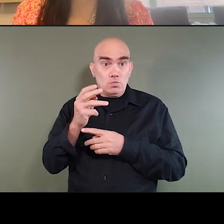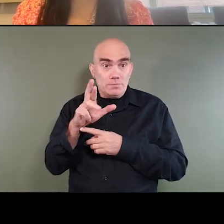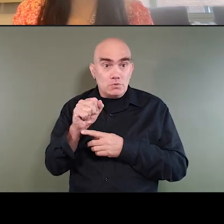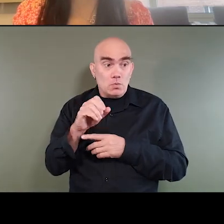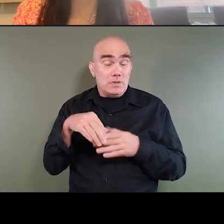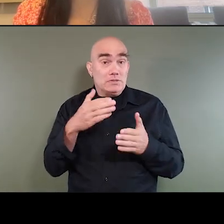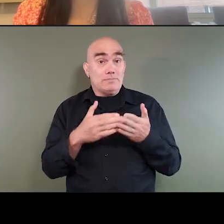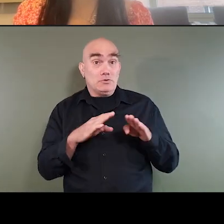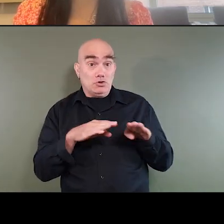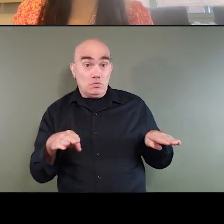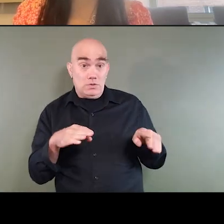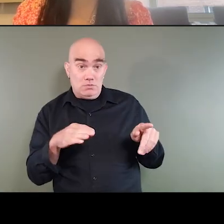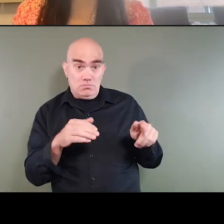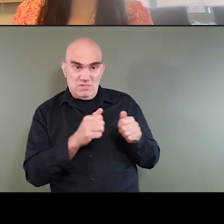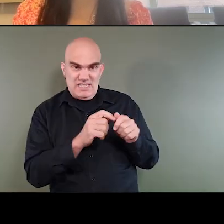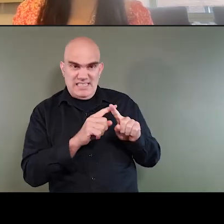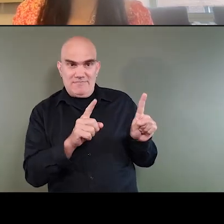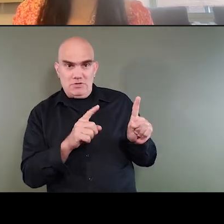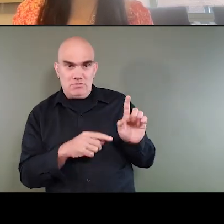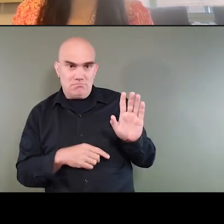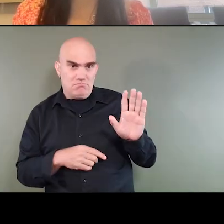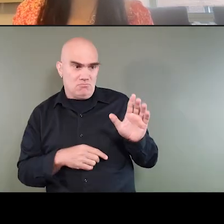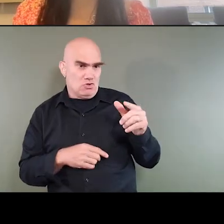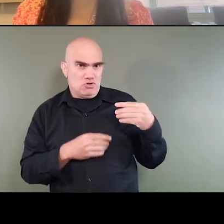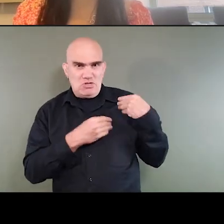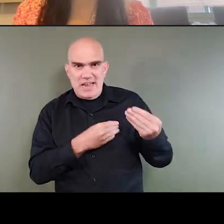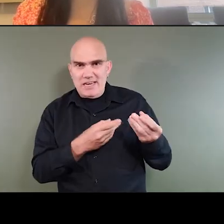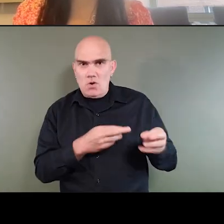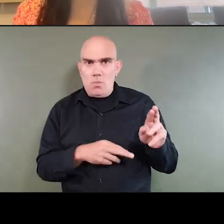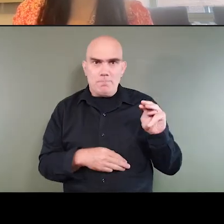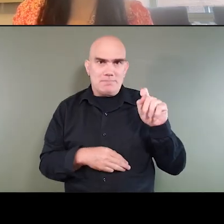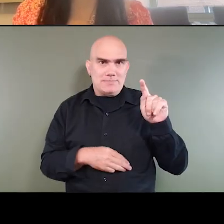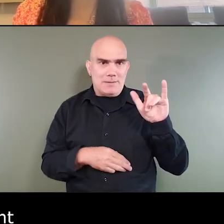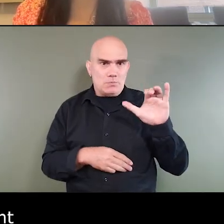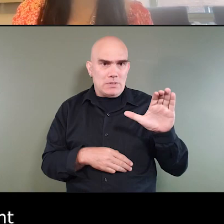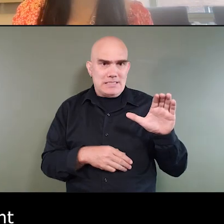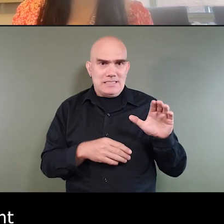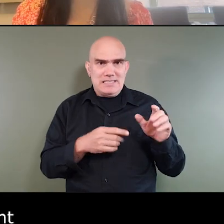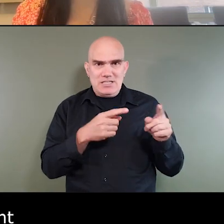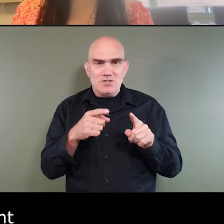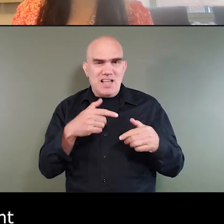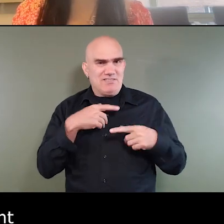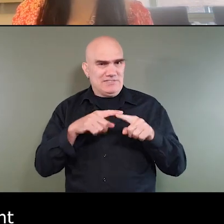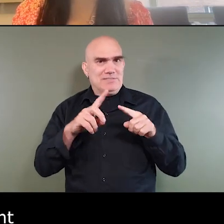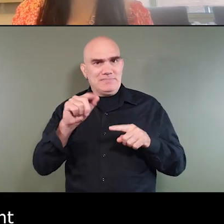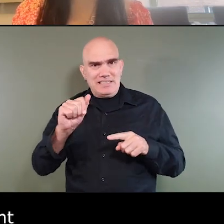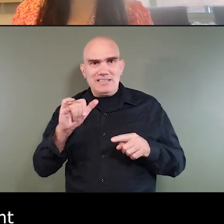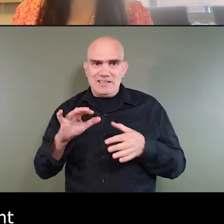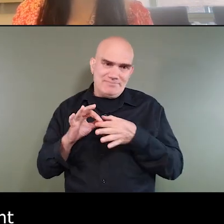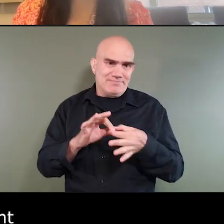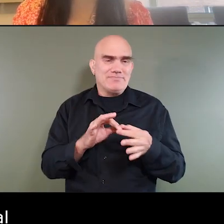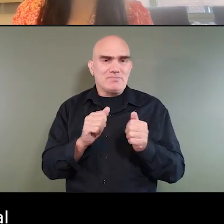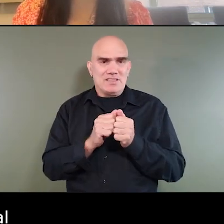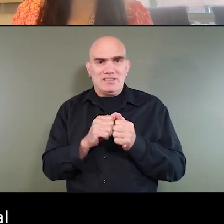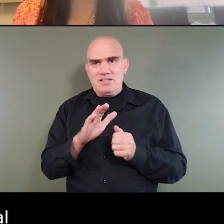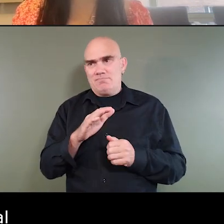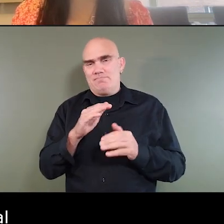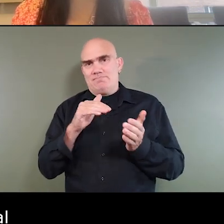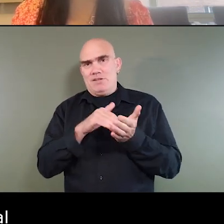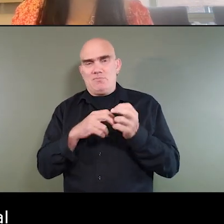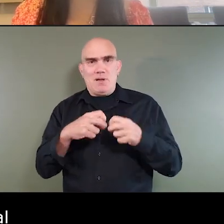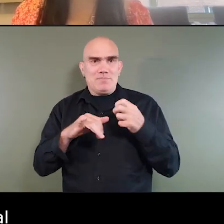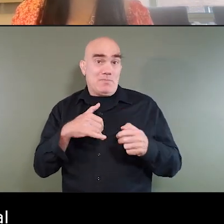tumors, or for some other children with different genetic or metabolic conditions, they have different disabilities that go along with